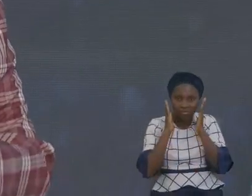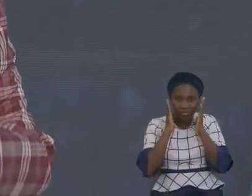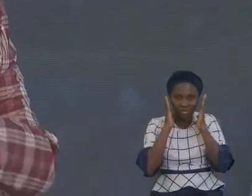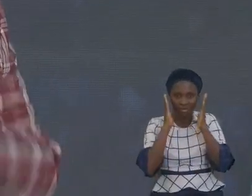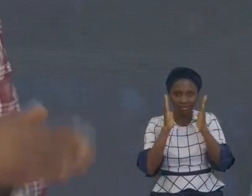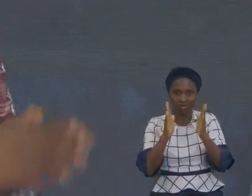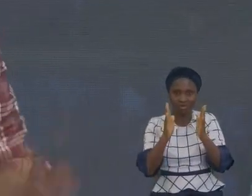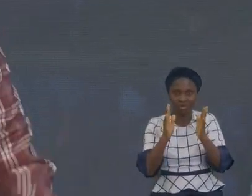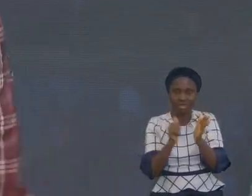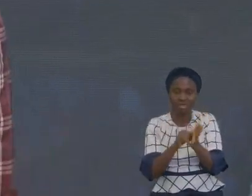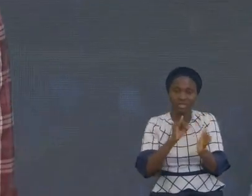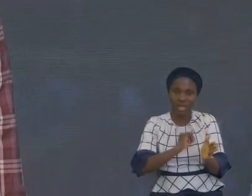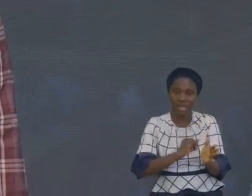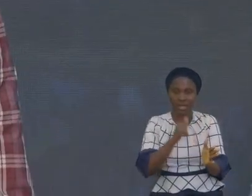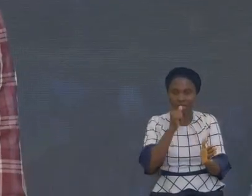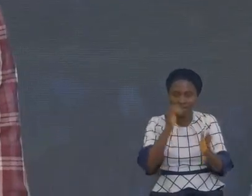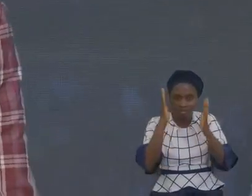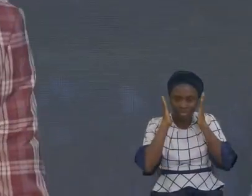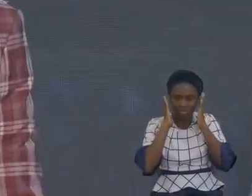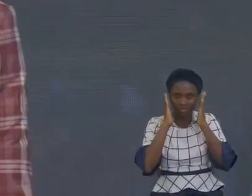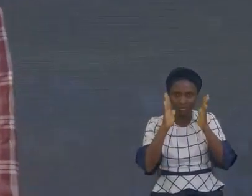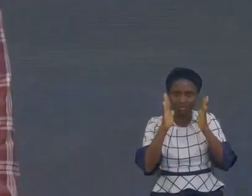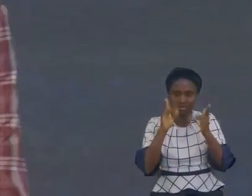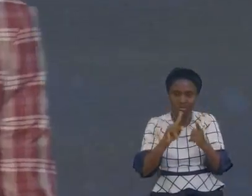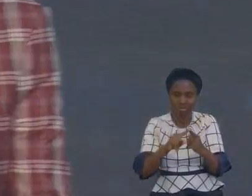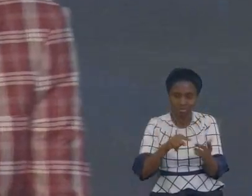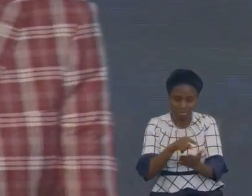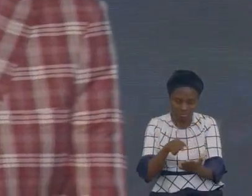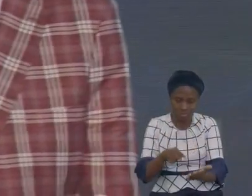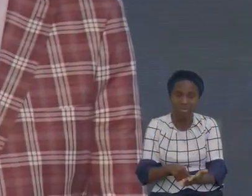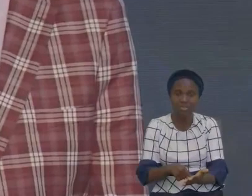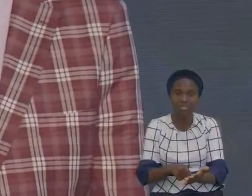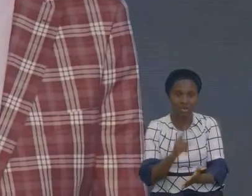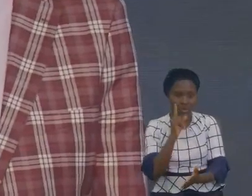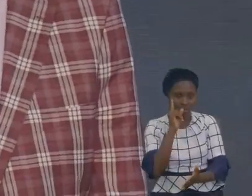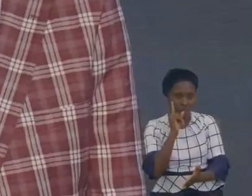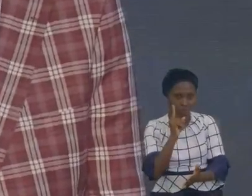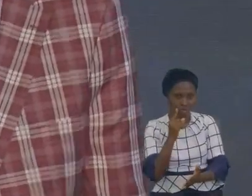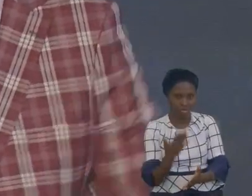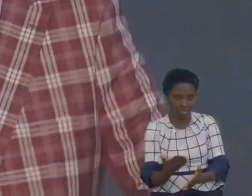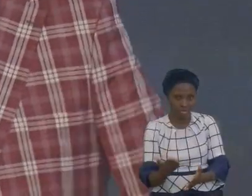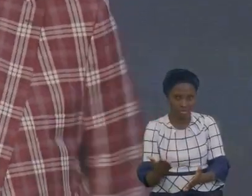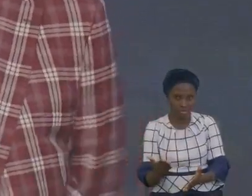one thing I do, so that I get to that higher ground.